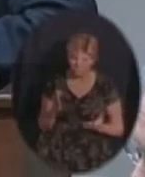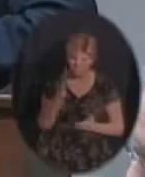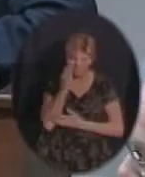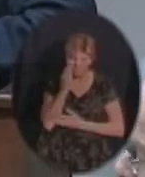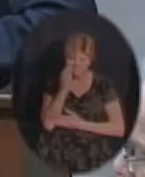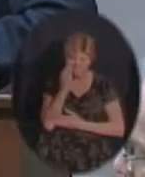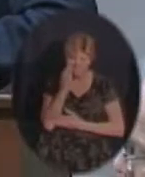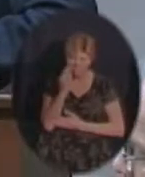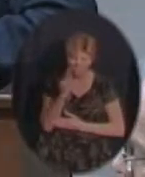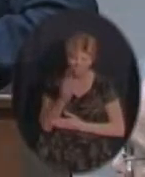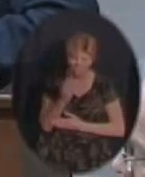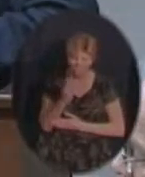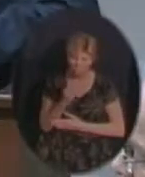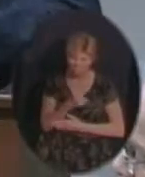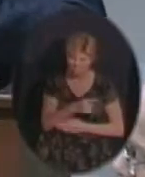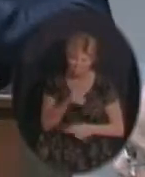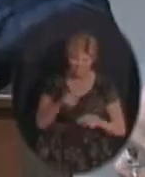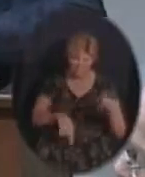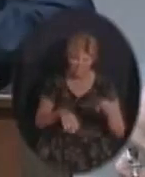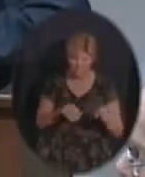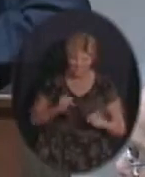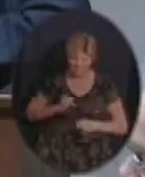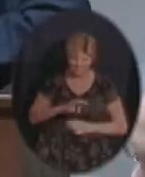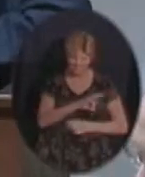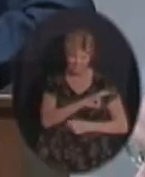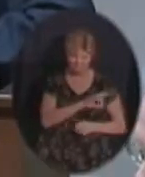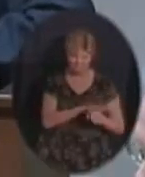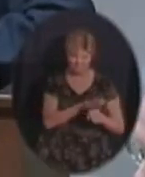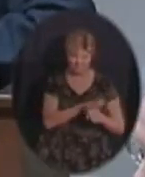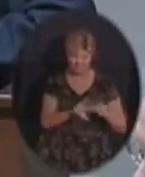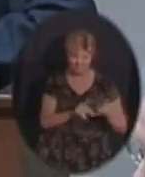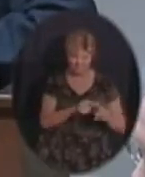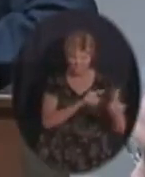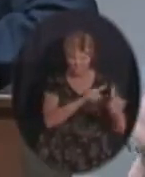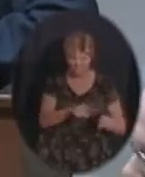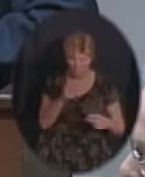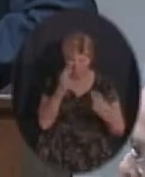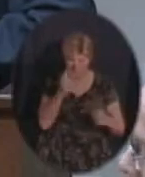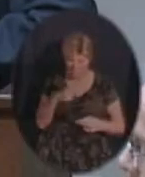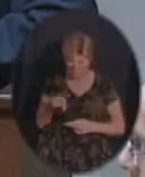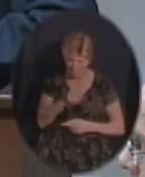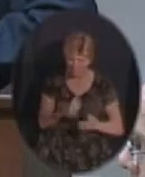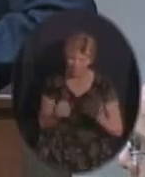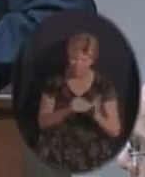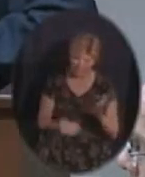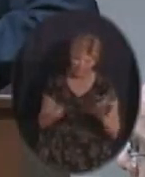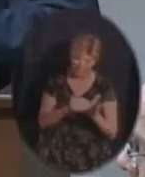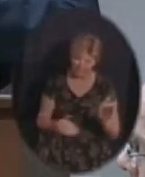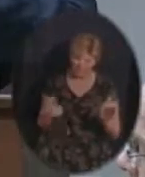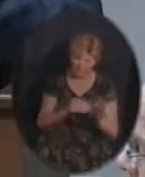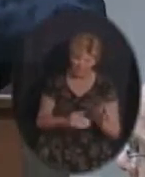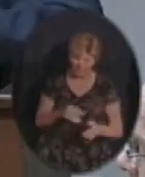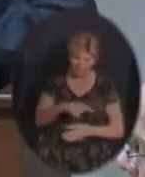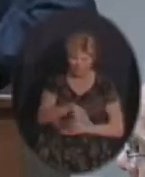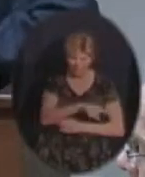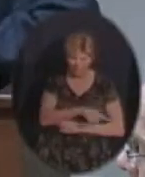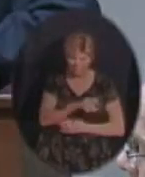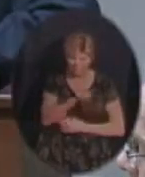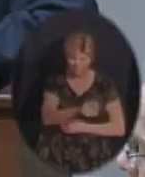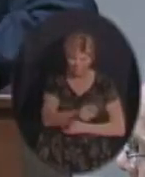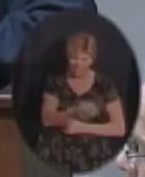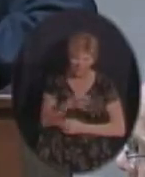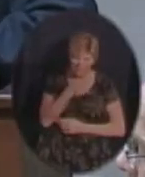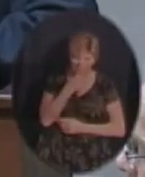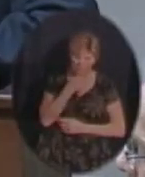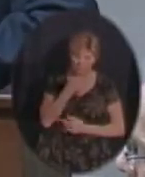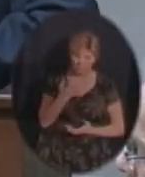cannot staff enough to come out and see you all the time. And they need expertise to bring them what's going on in the marketplace. What